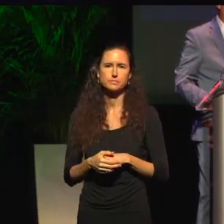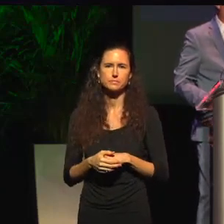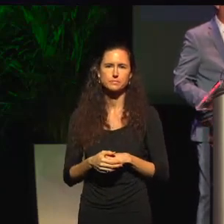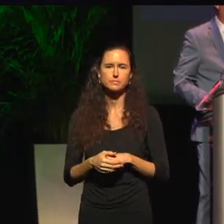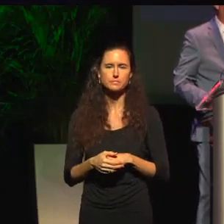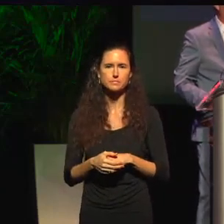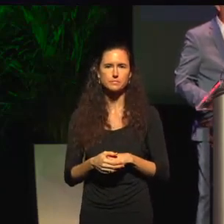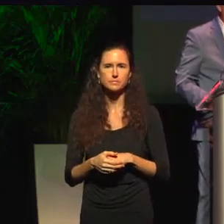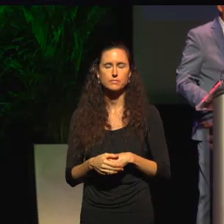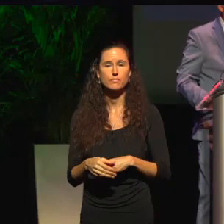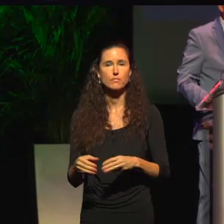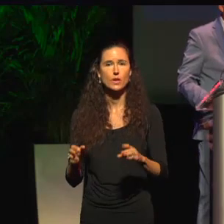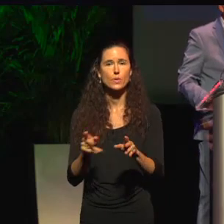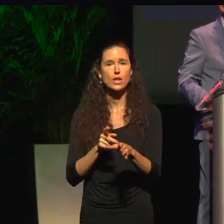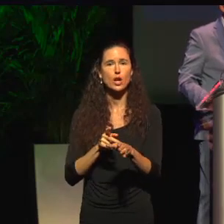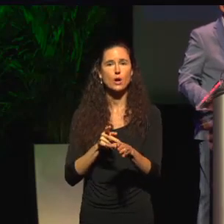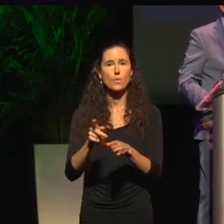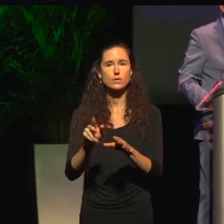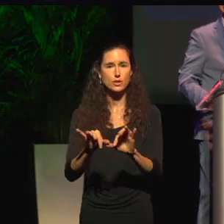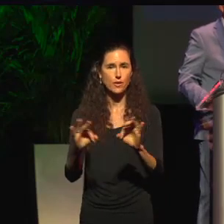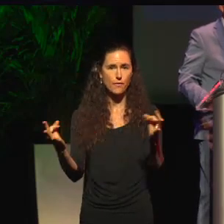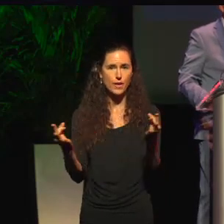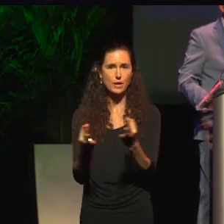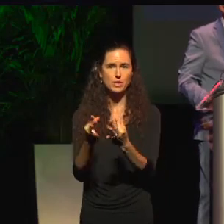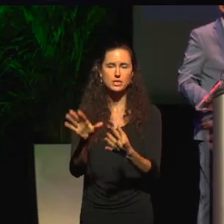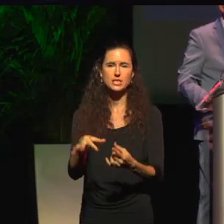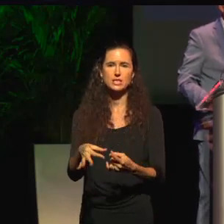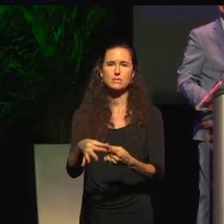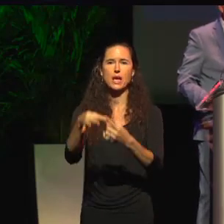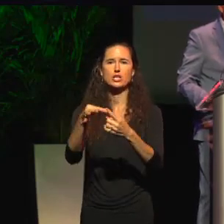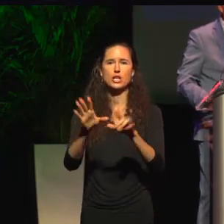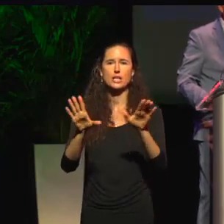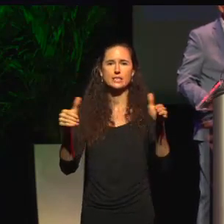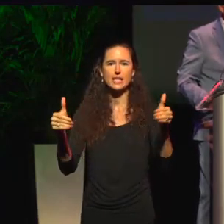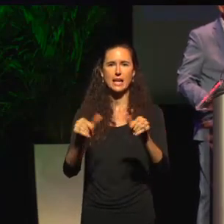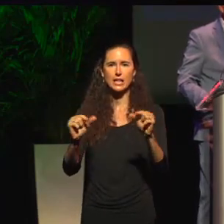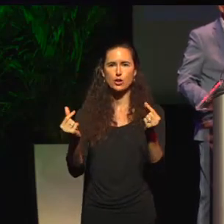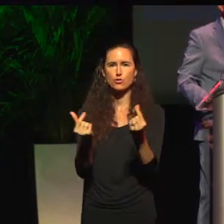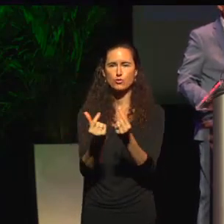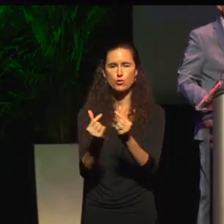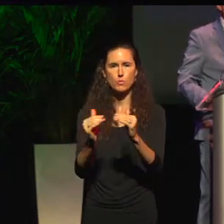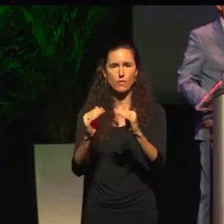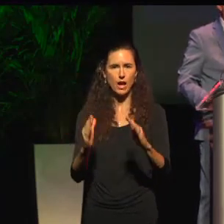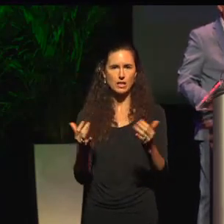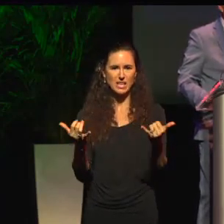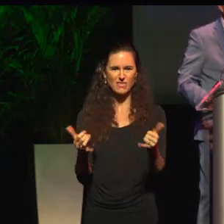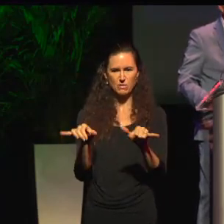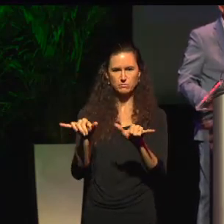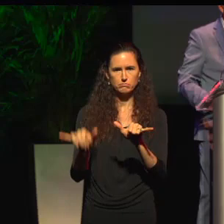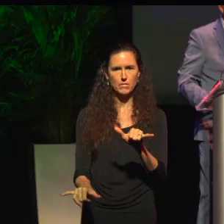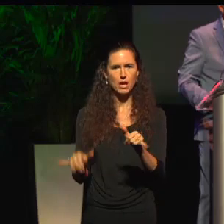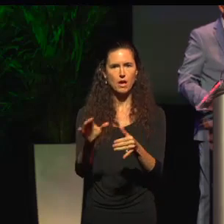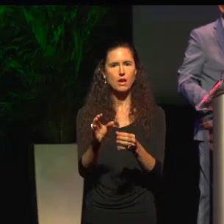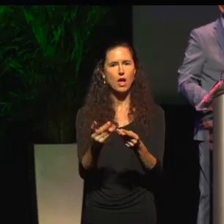Now, within our professional family, there's an especially dedicated group of colleagues who have been stationed on our campuses and